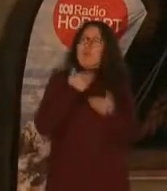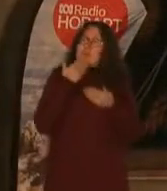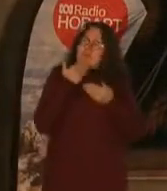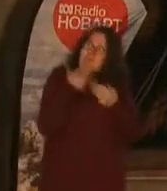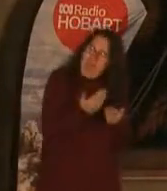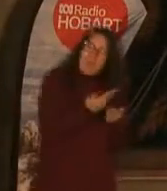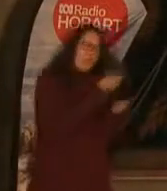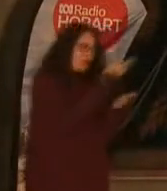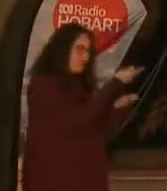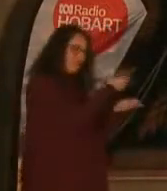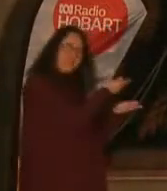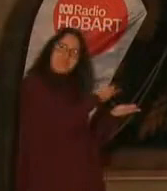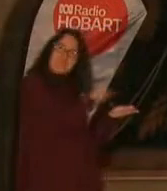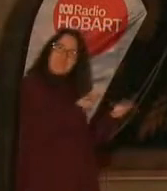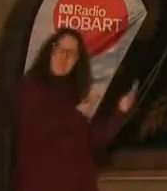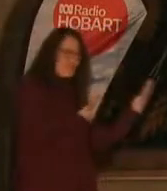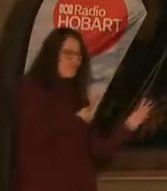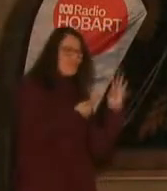two interpreters as well.